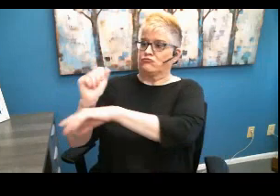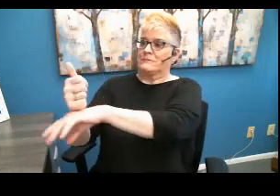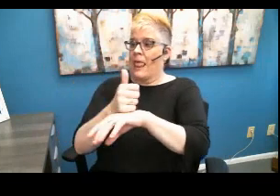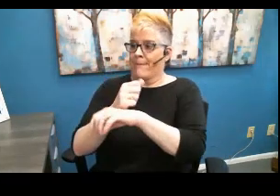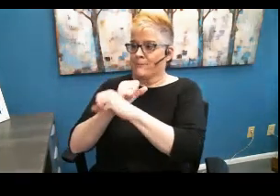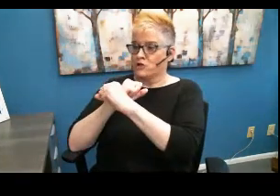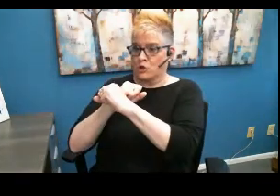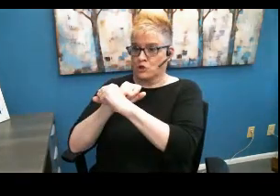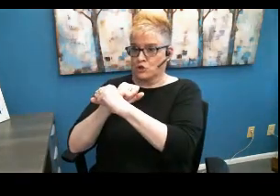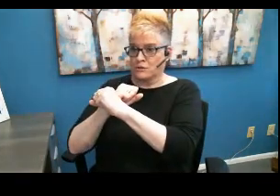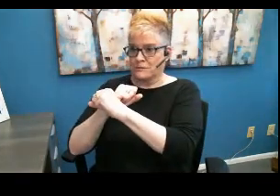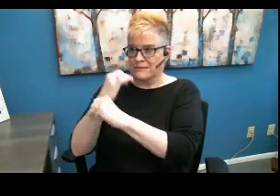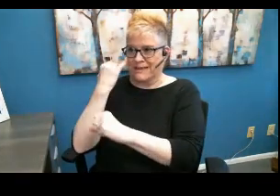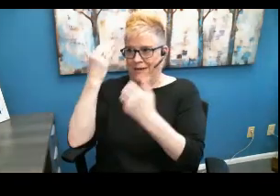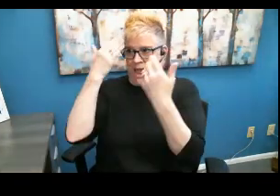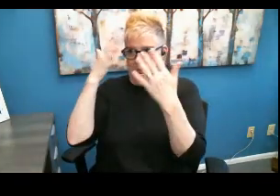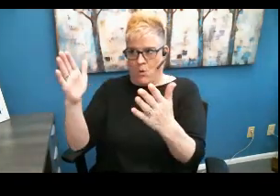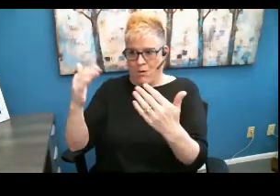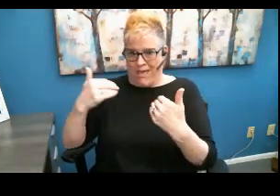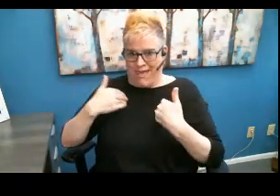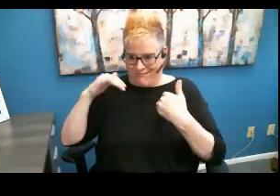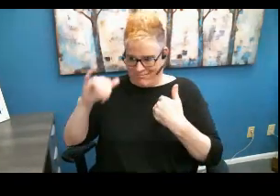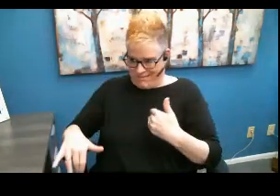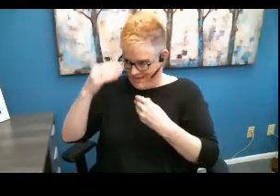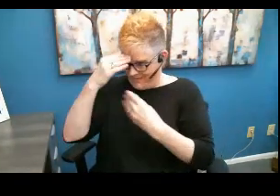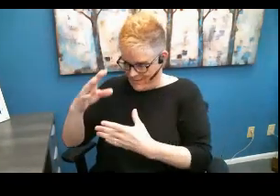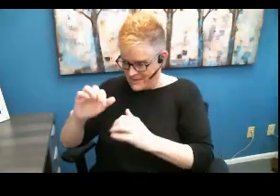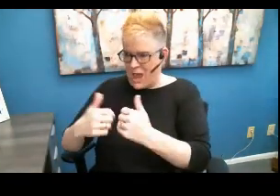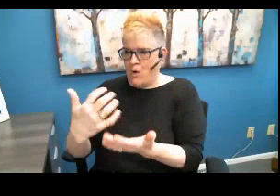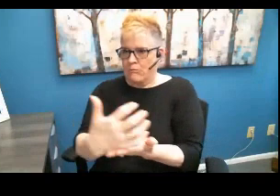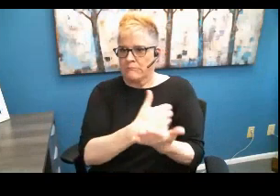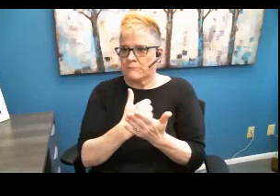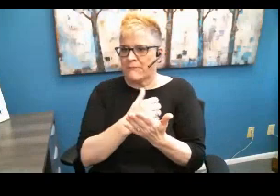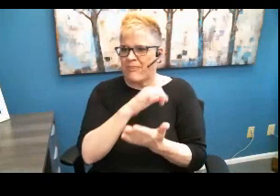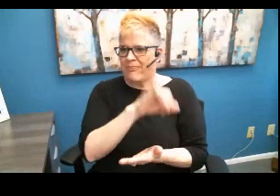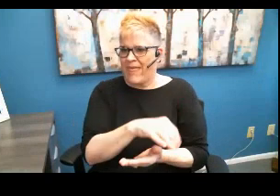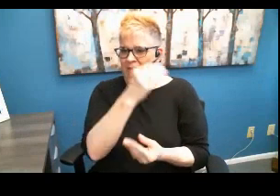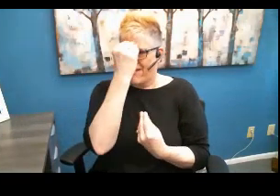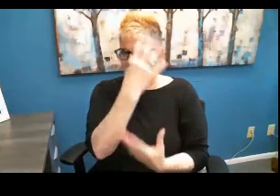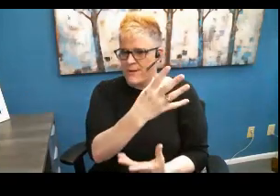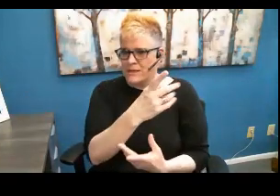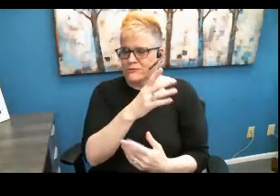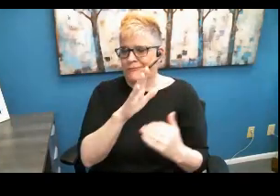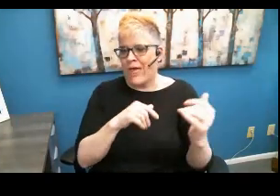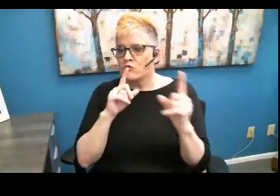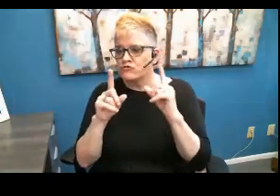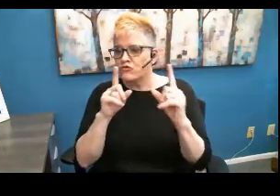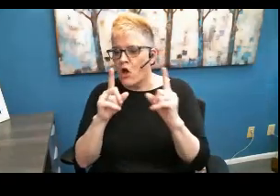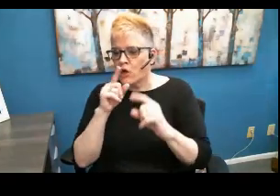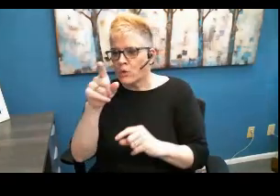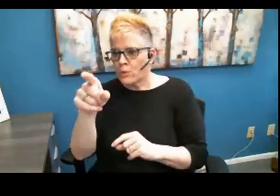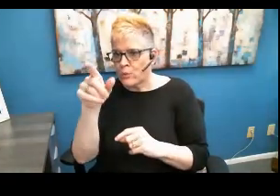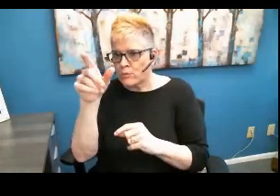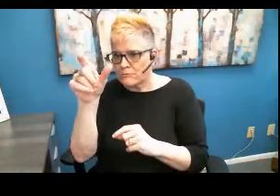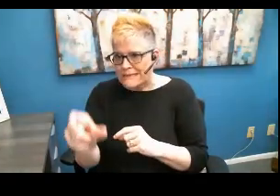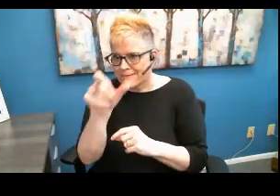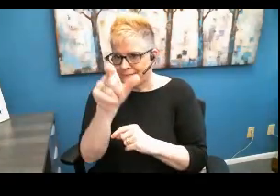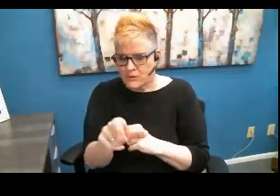if I don't already have that information, is there any way to get that with, aside from talking to each individual facility?